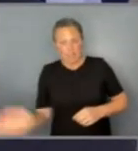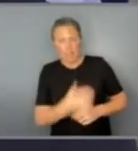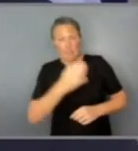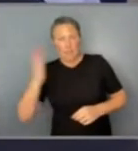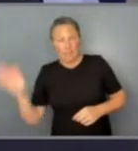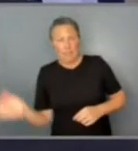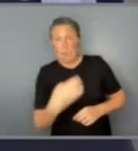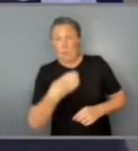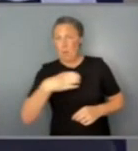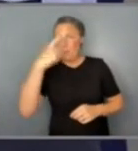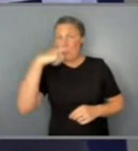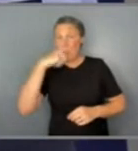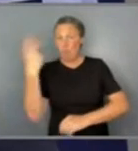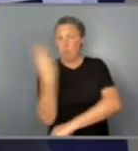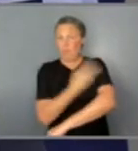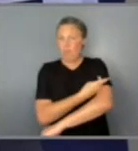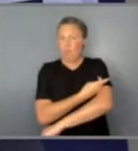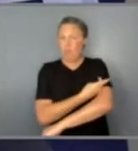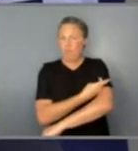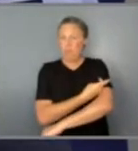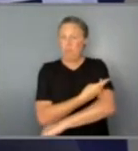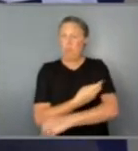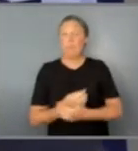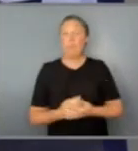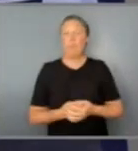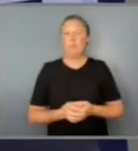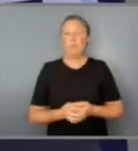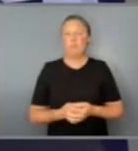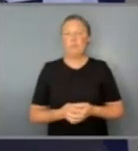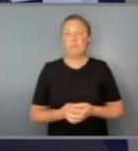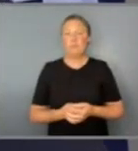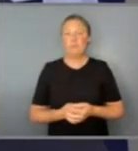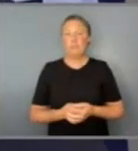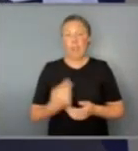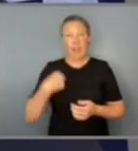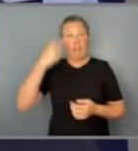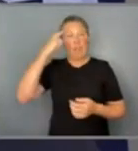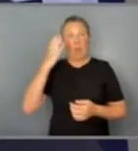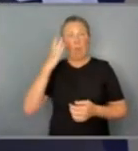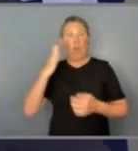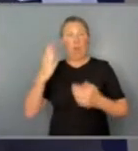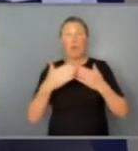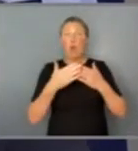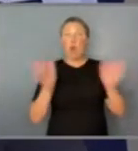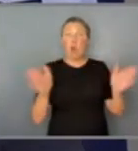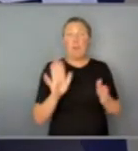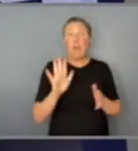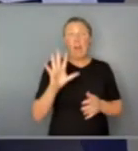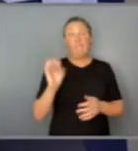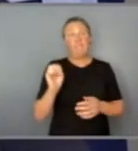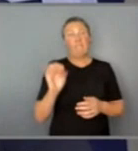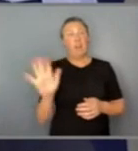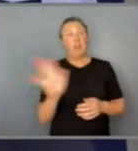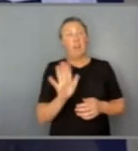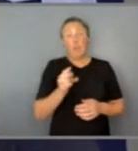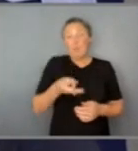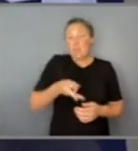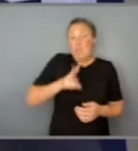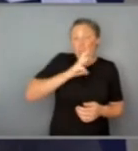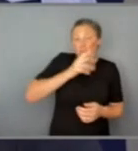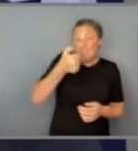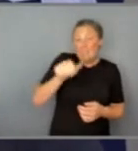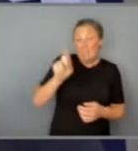and General Frewen, I'm sure, will make reference to this, was around 350,000, 360,000 a day. Now, that's